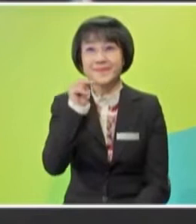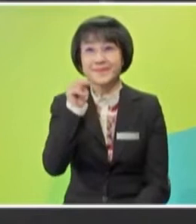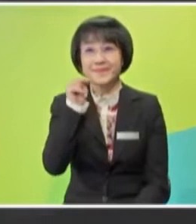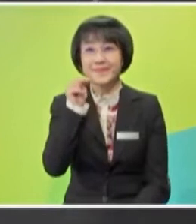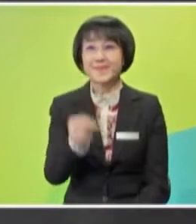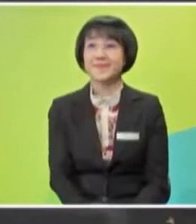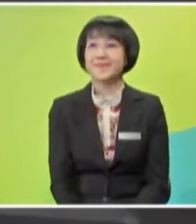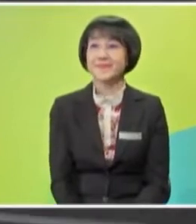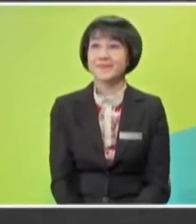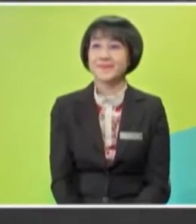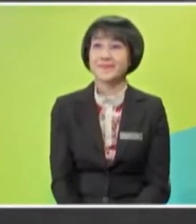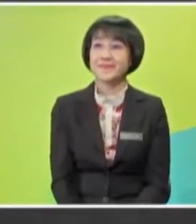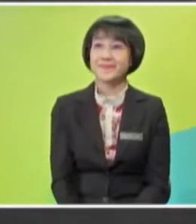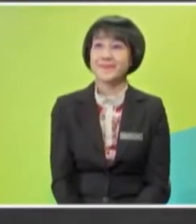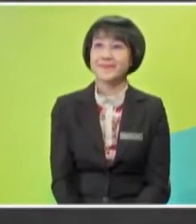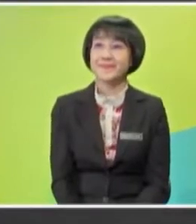Hi Nabiha.